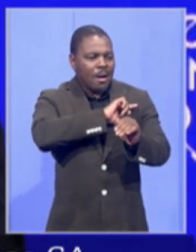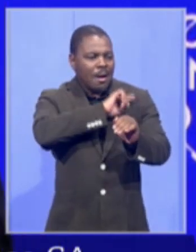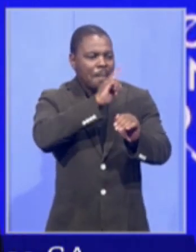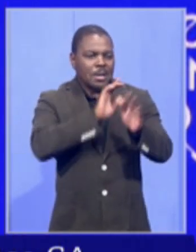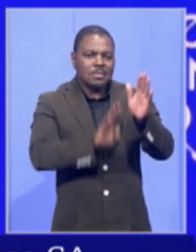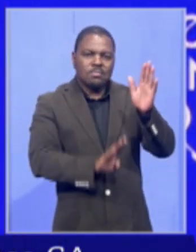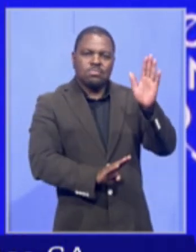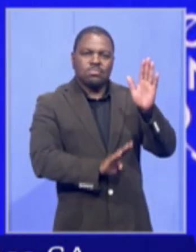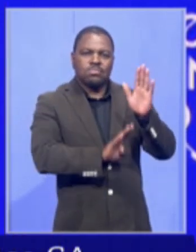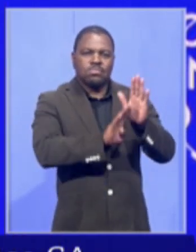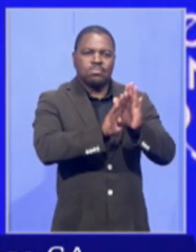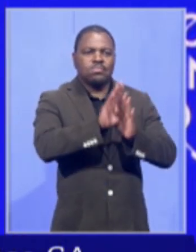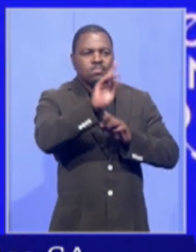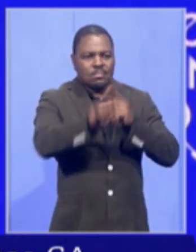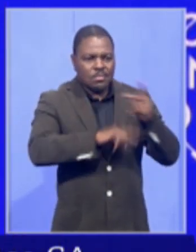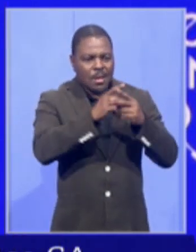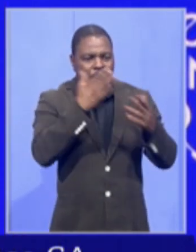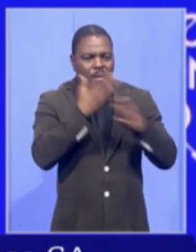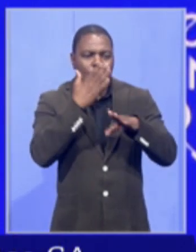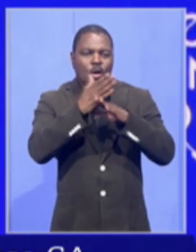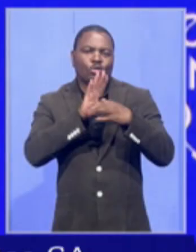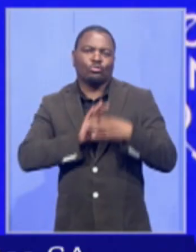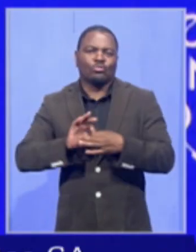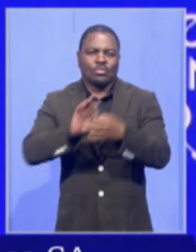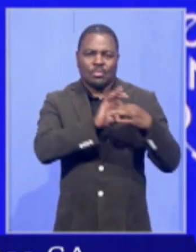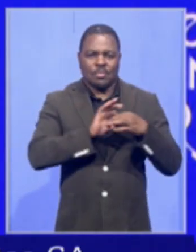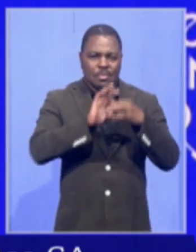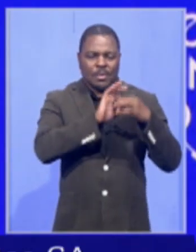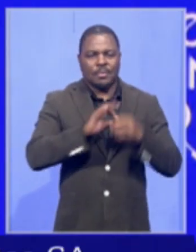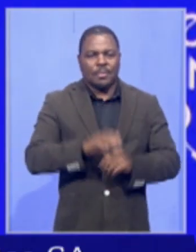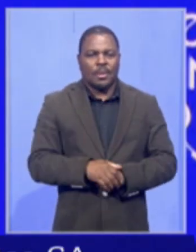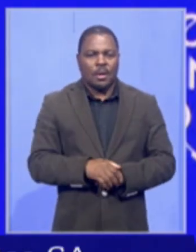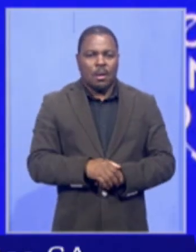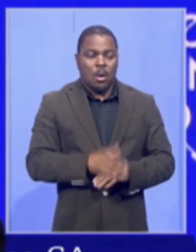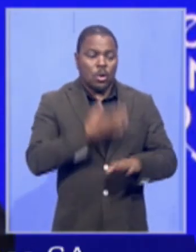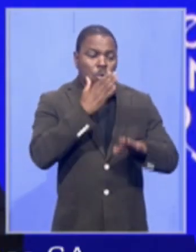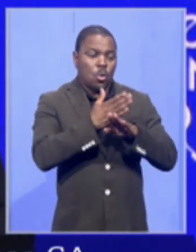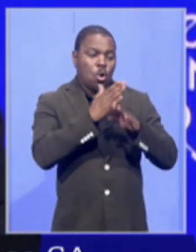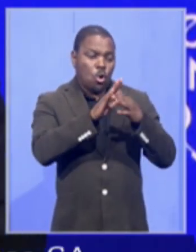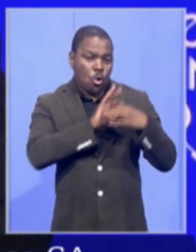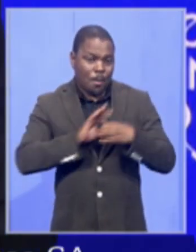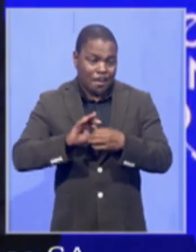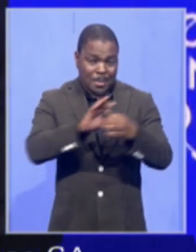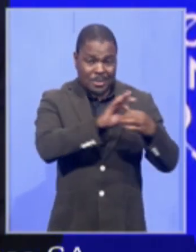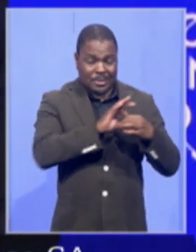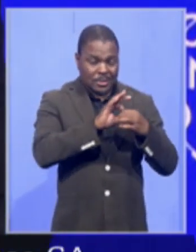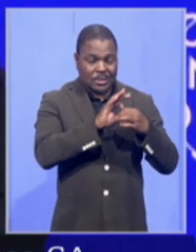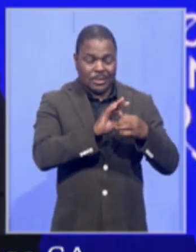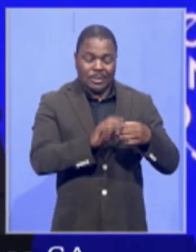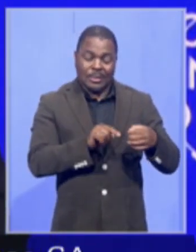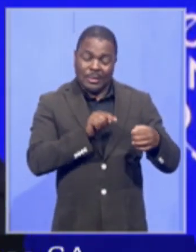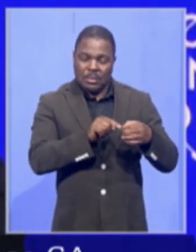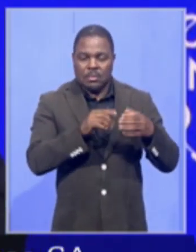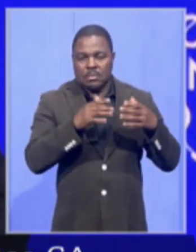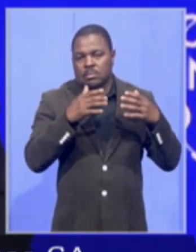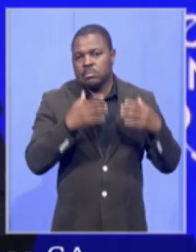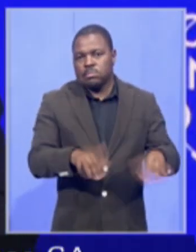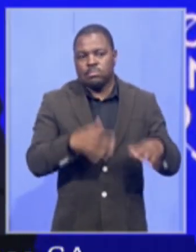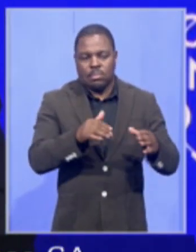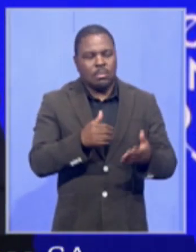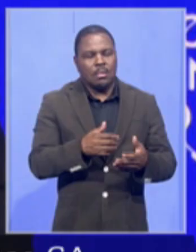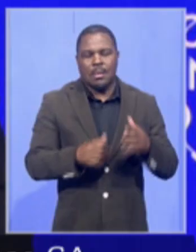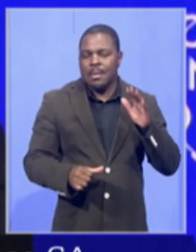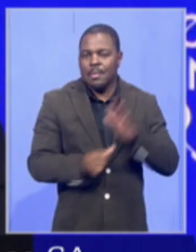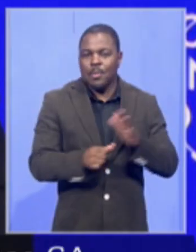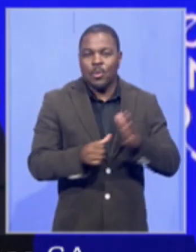the impulse for cooperation. Cooperation has been one of the key markers of human